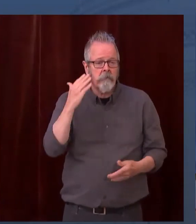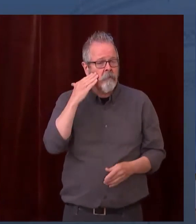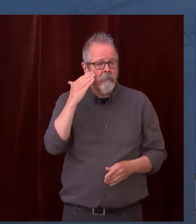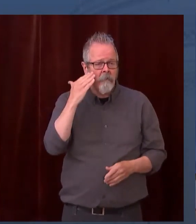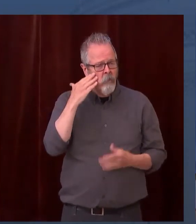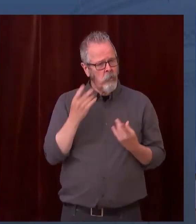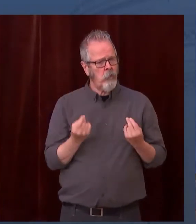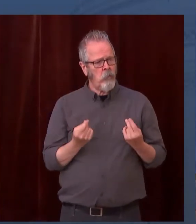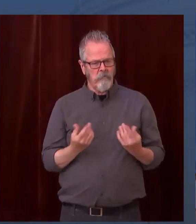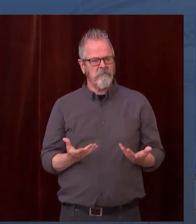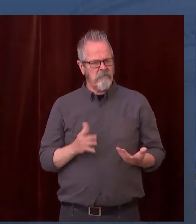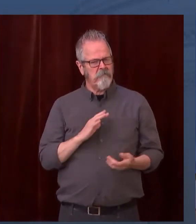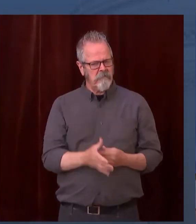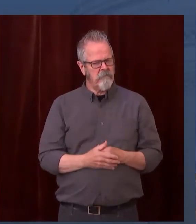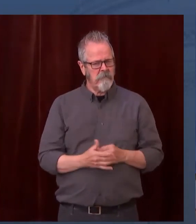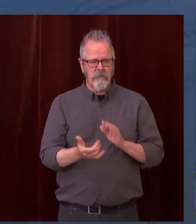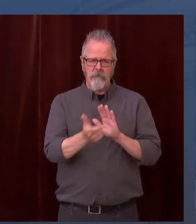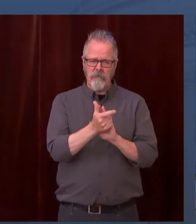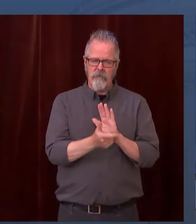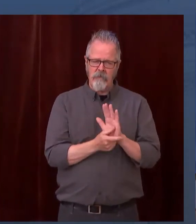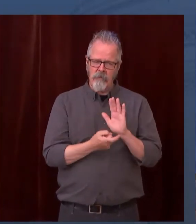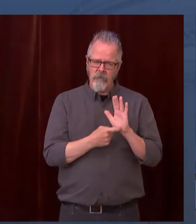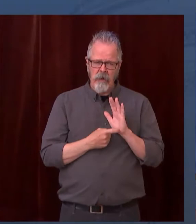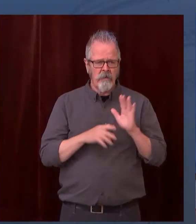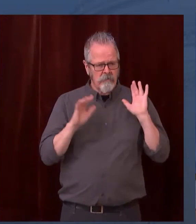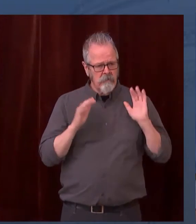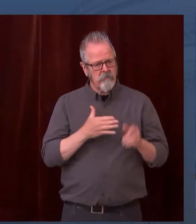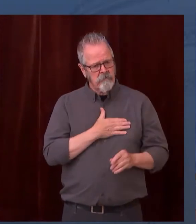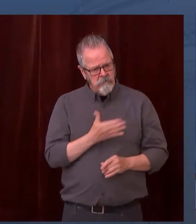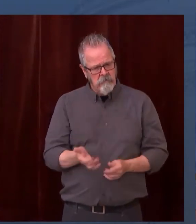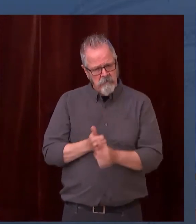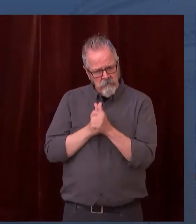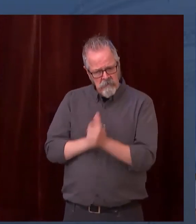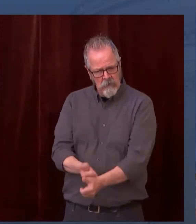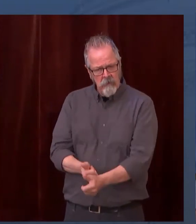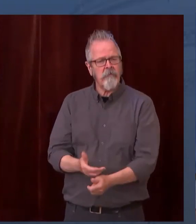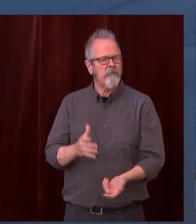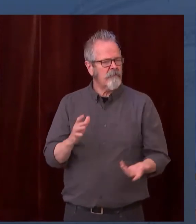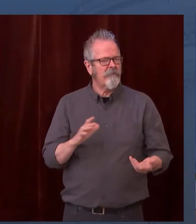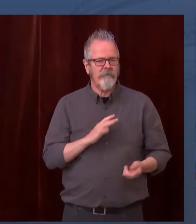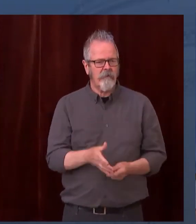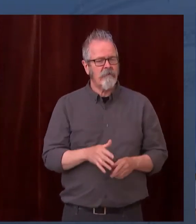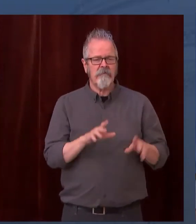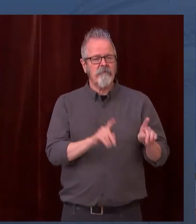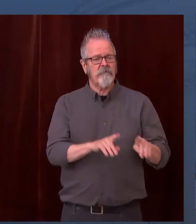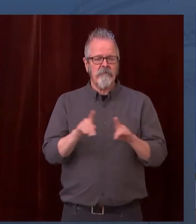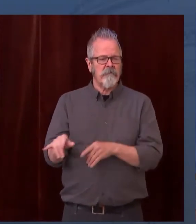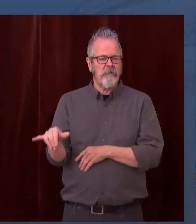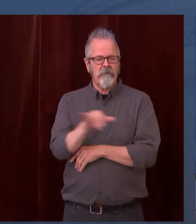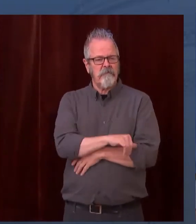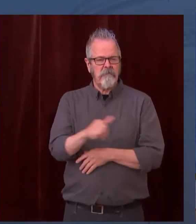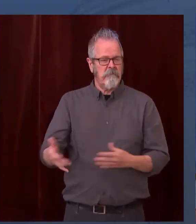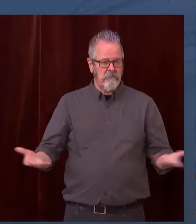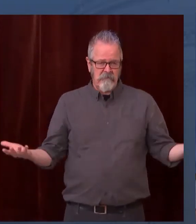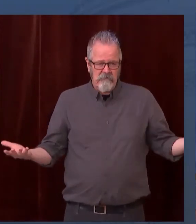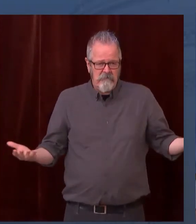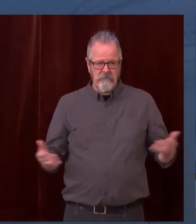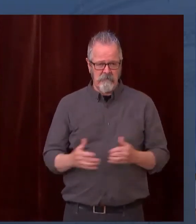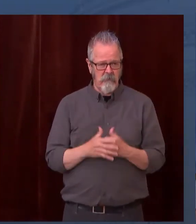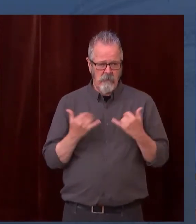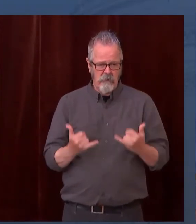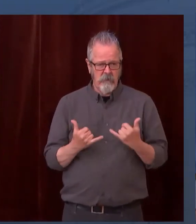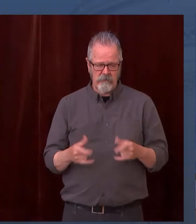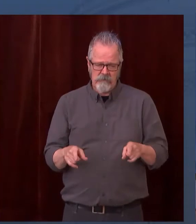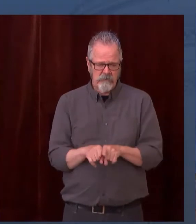on this business requirement. Now, just as the previous order, there are sanctions if businesses do